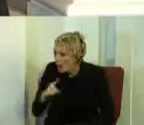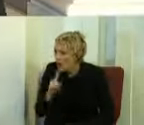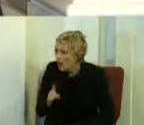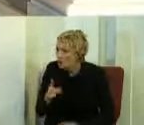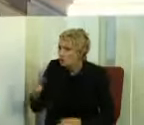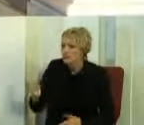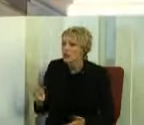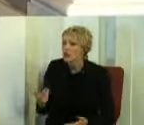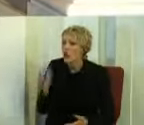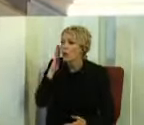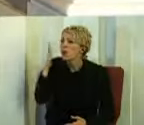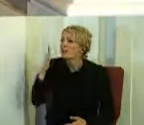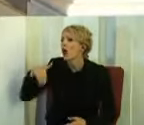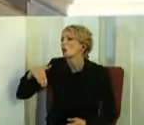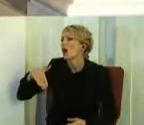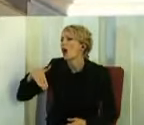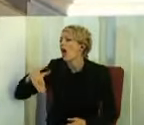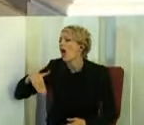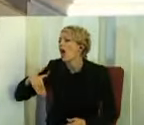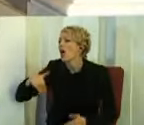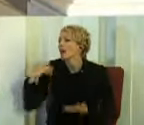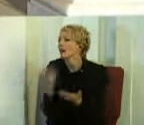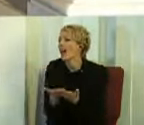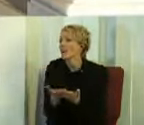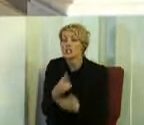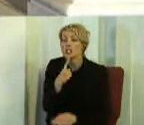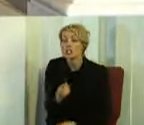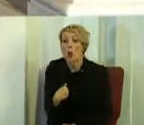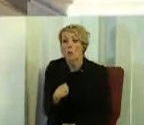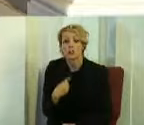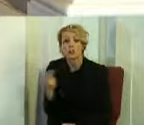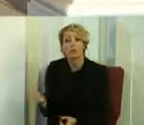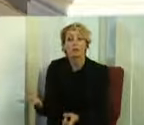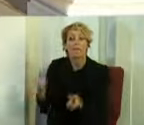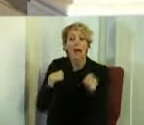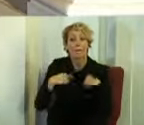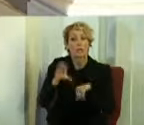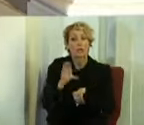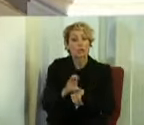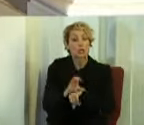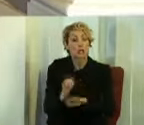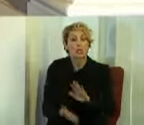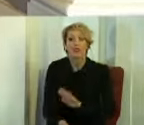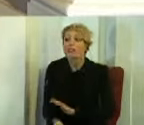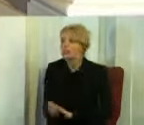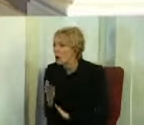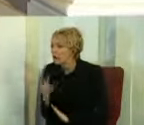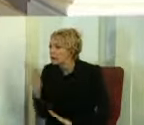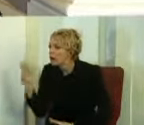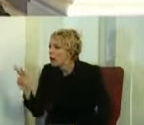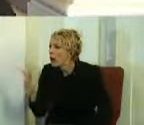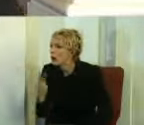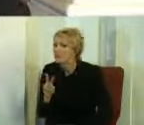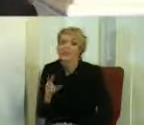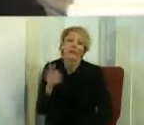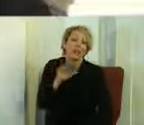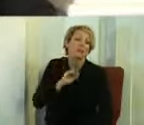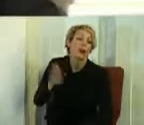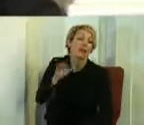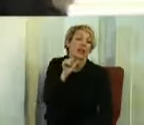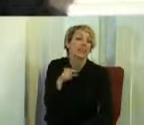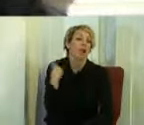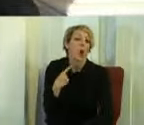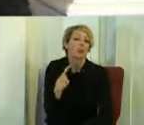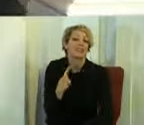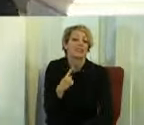she'll arrive in just a few moments. But she told me she was going to be worshiping with us this morning. Well, there you go. Facebook doesn't always tell